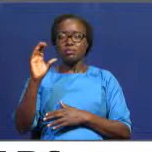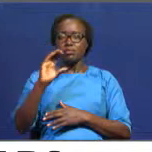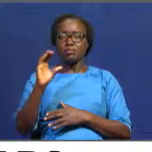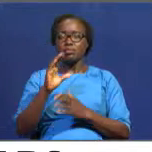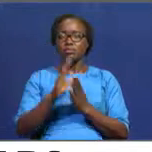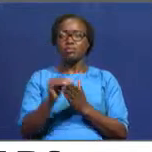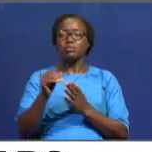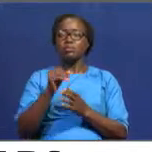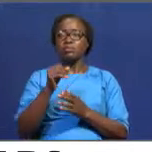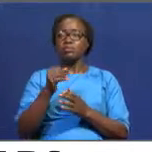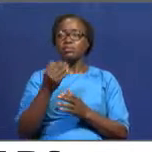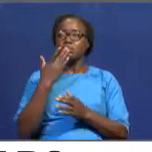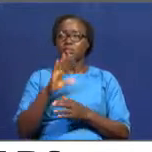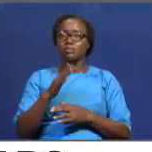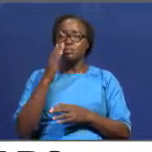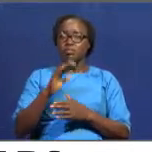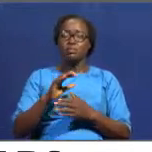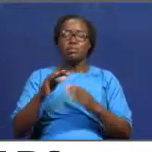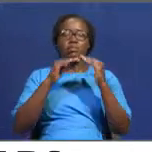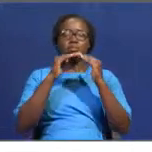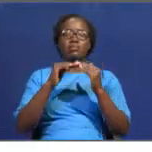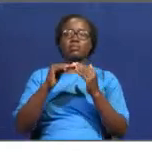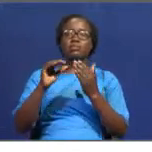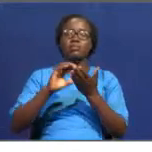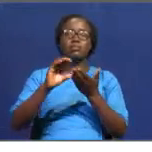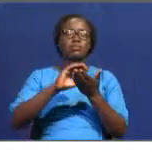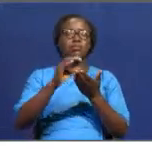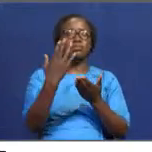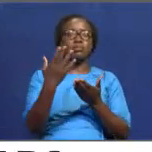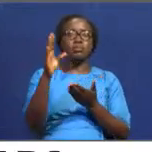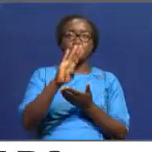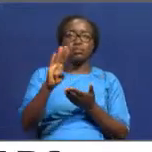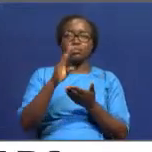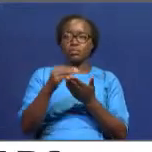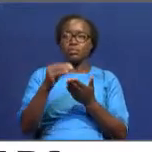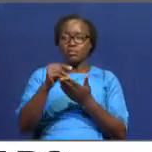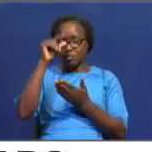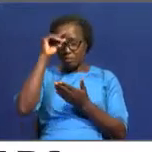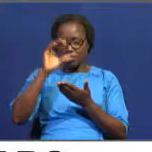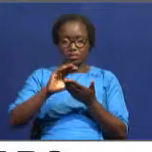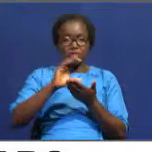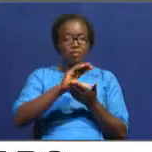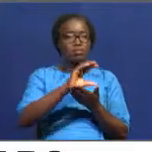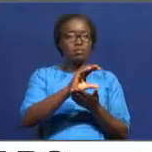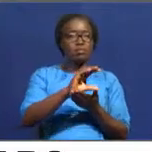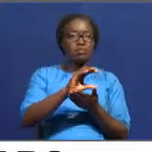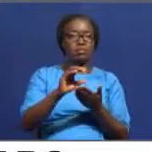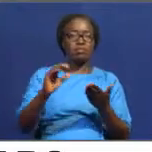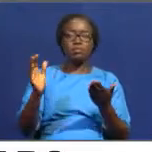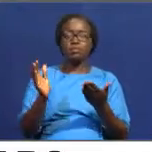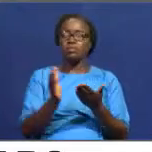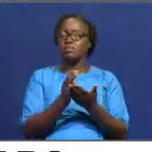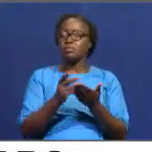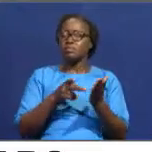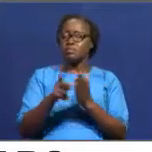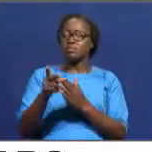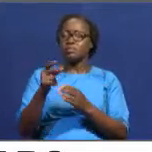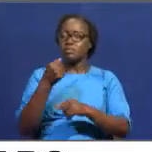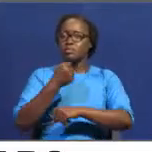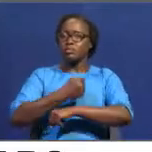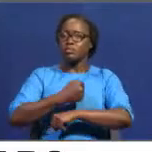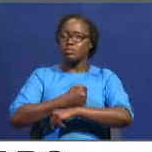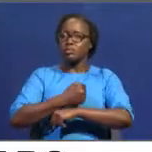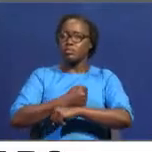are calling for equitable distribution of 5 billion shillings availed by the government for clearing farmers and workers'